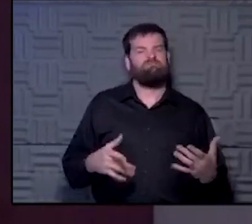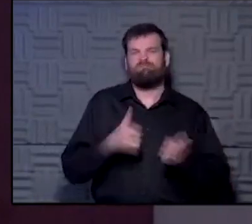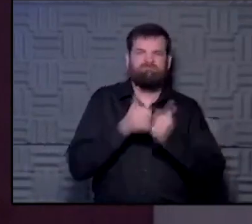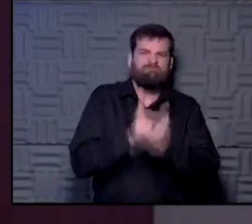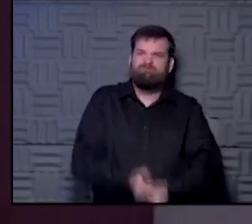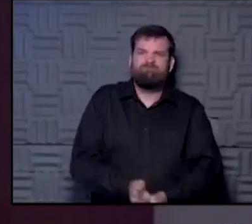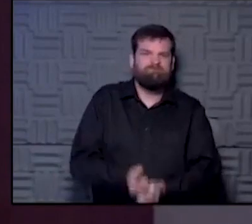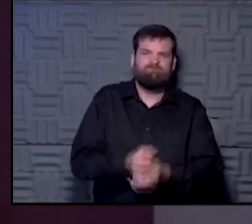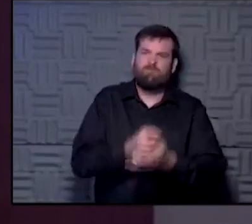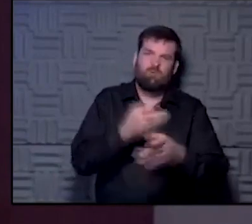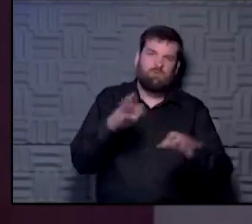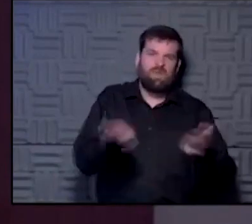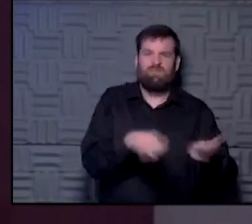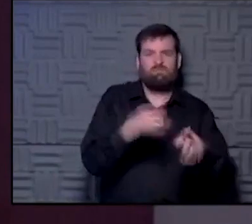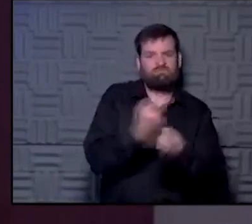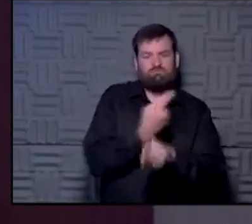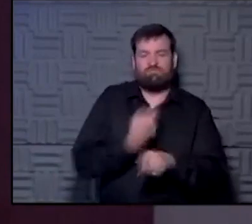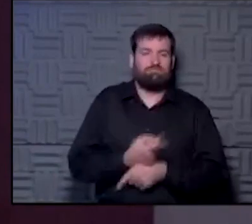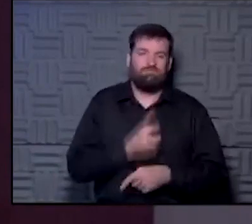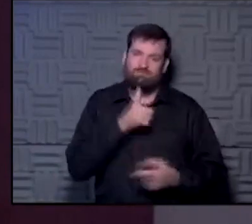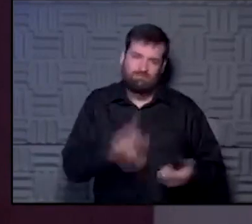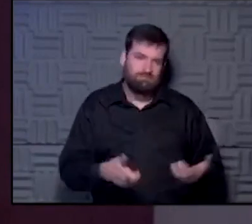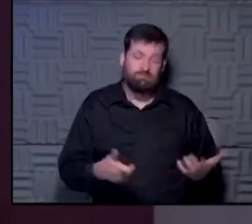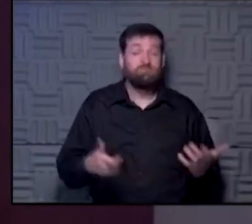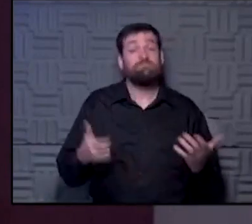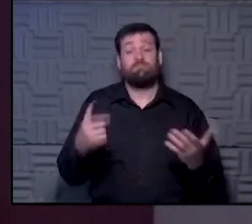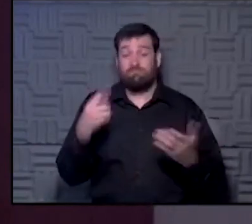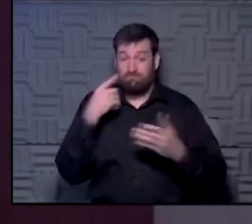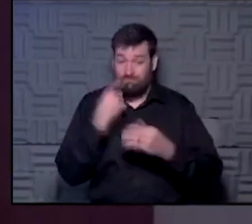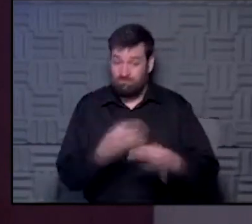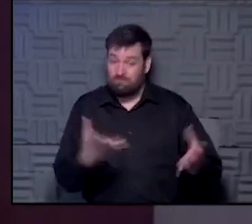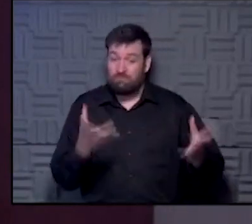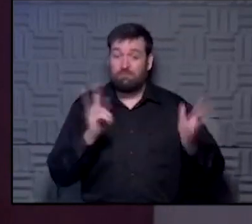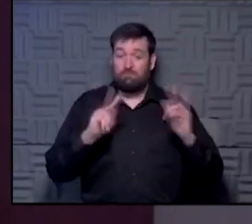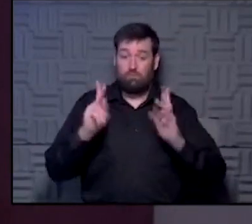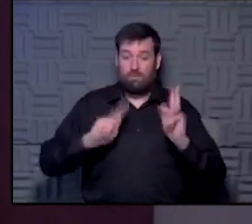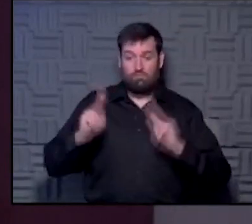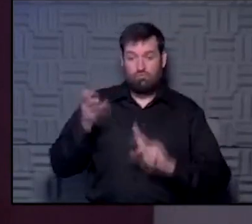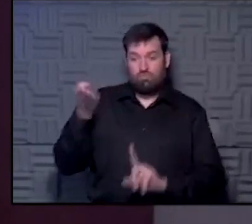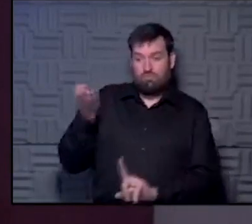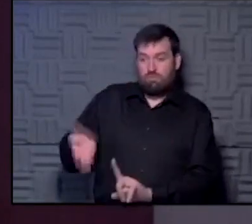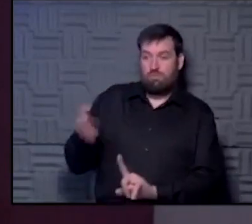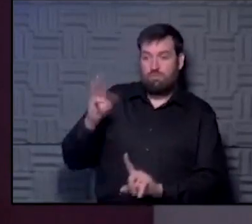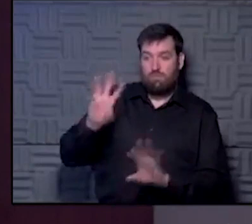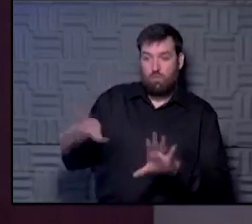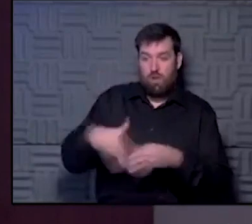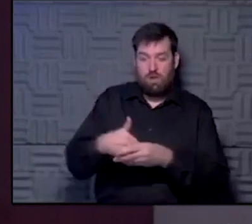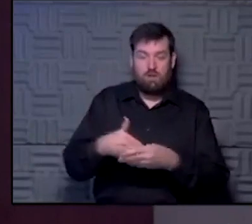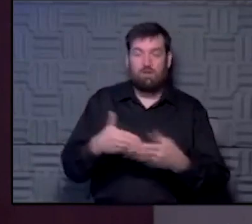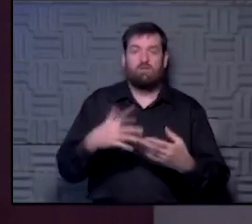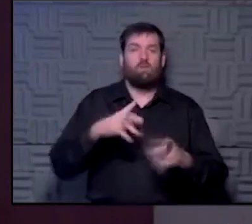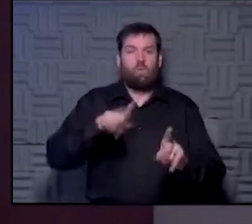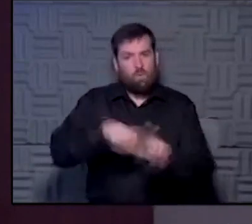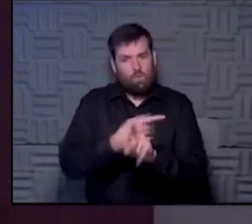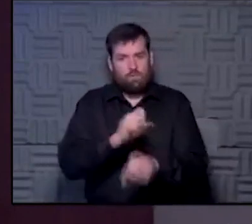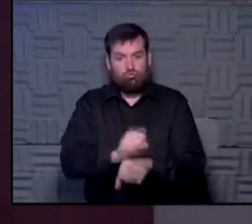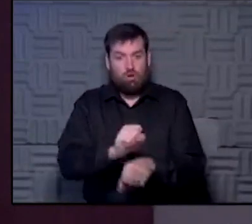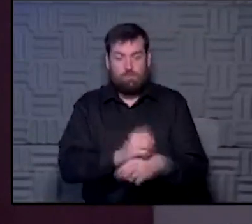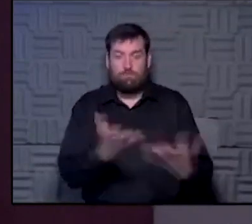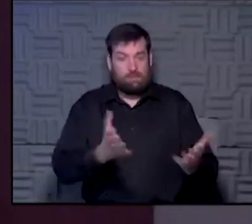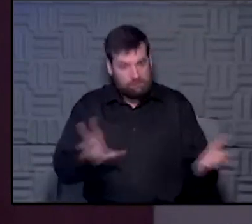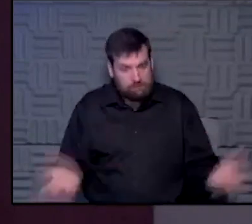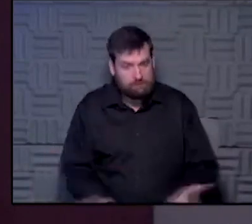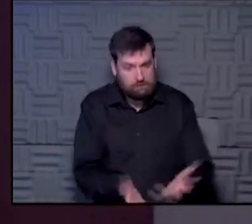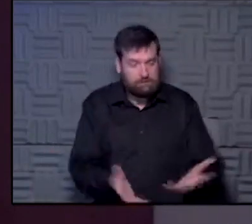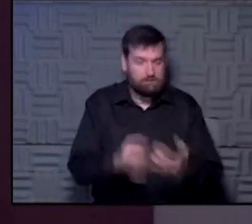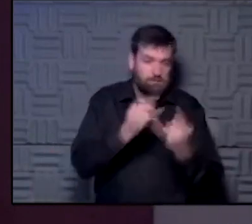to those appropriate behaviors. So if I was you, I would also have a couple of people at my wedding whose only job was to encourage mask wearing and social distance